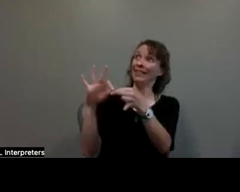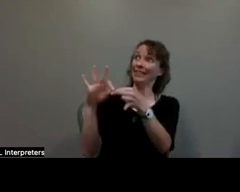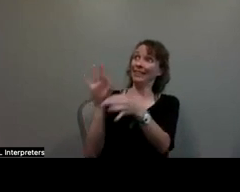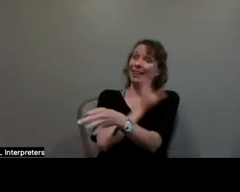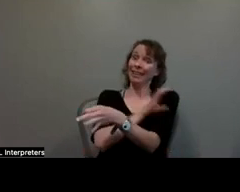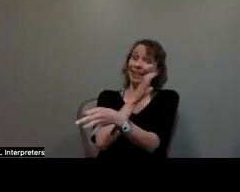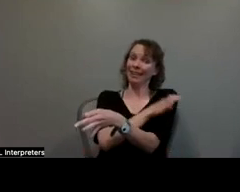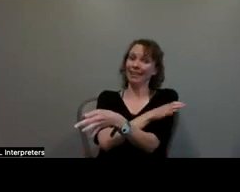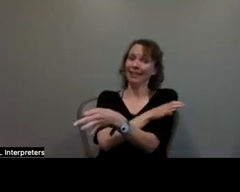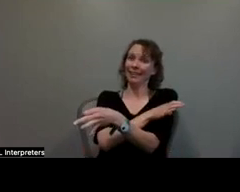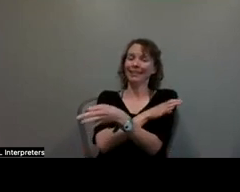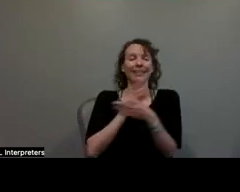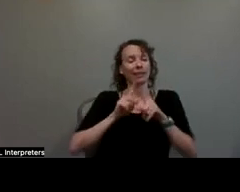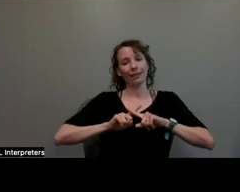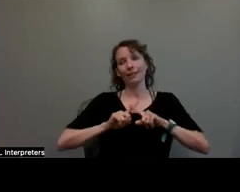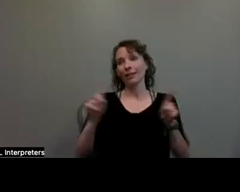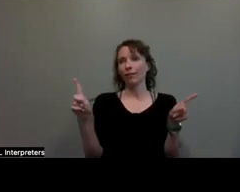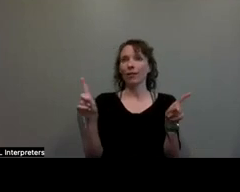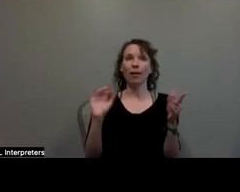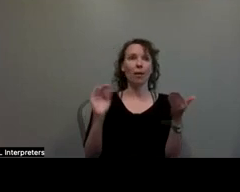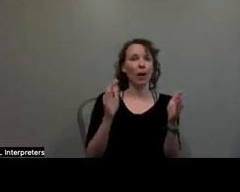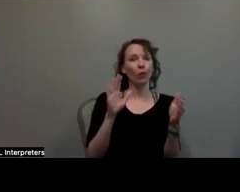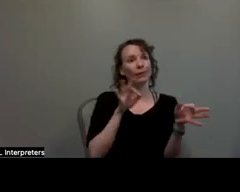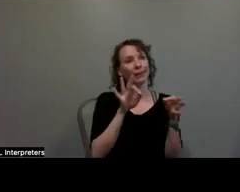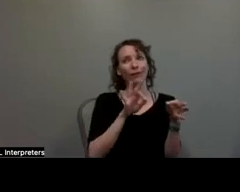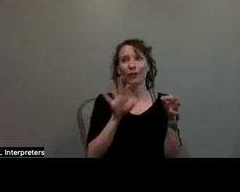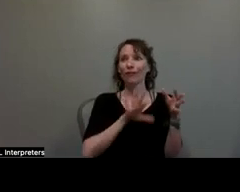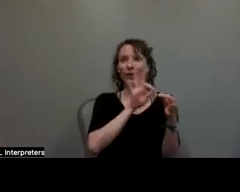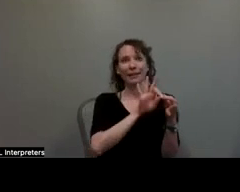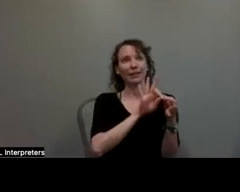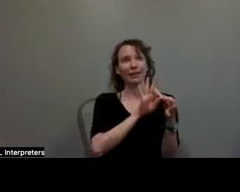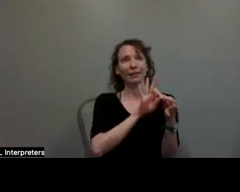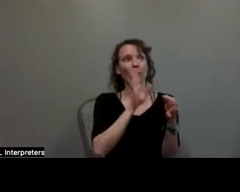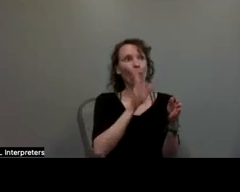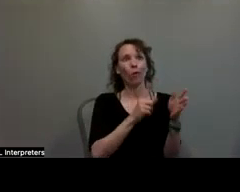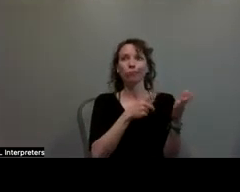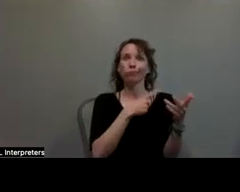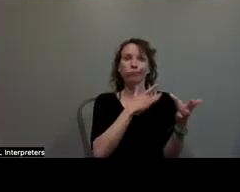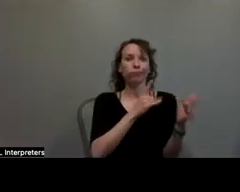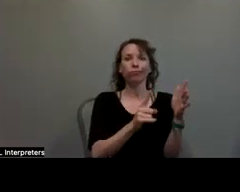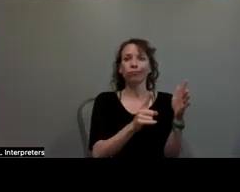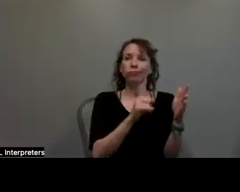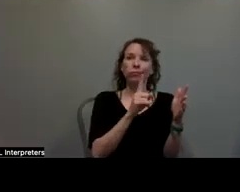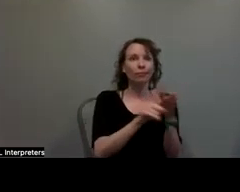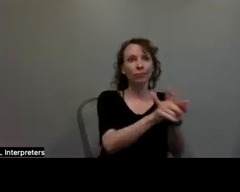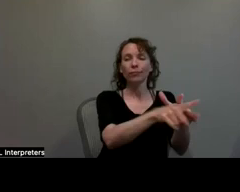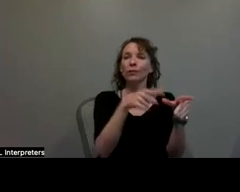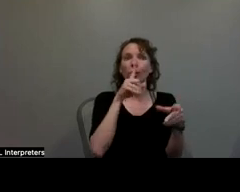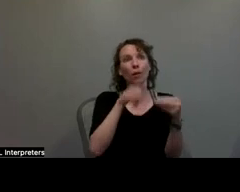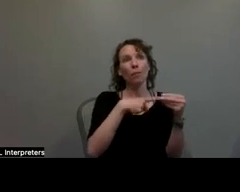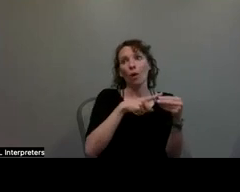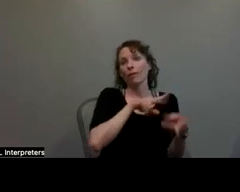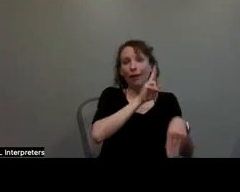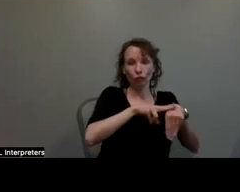the definitions of fitness that would be encountered in say natural evolution. So I think there is